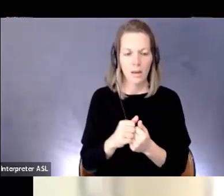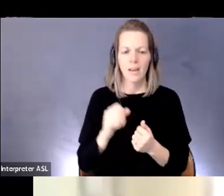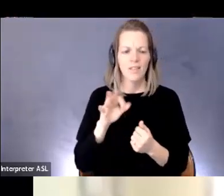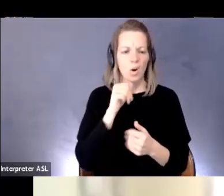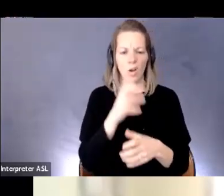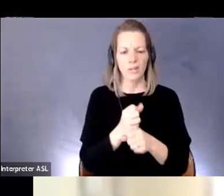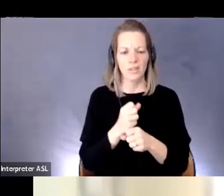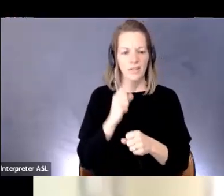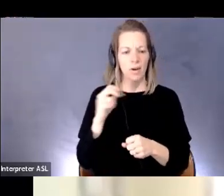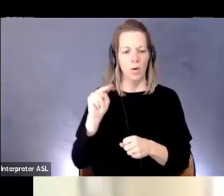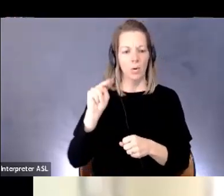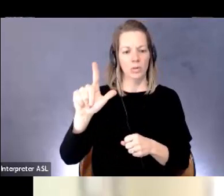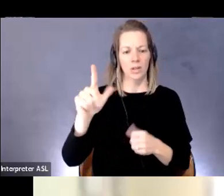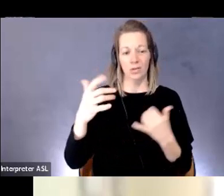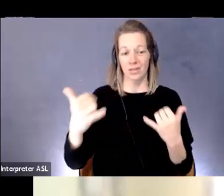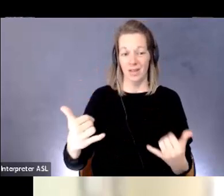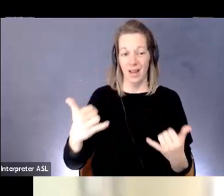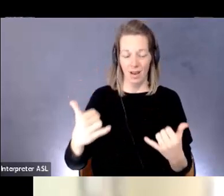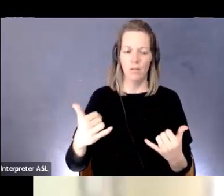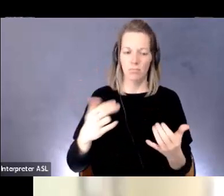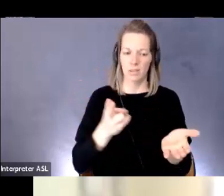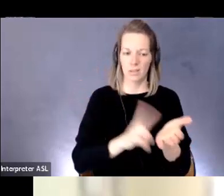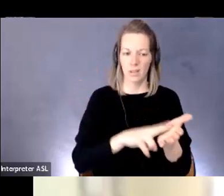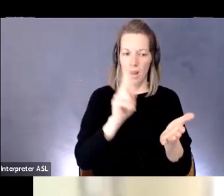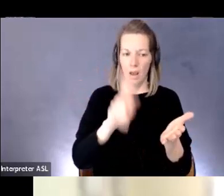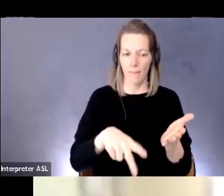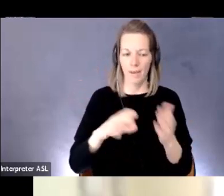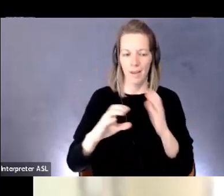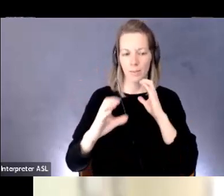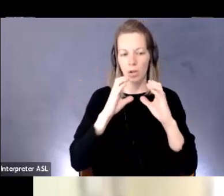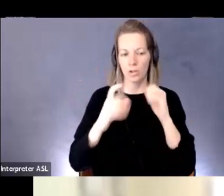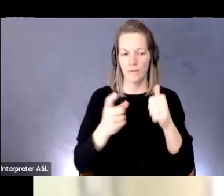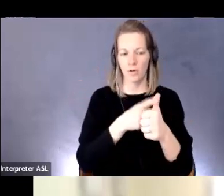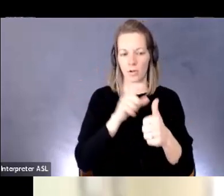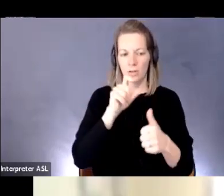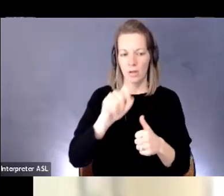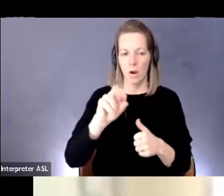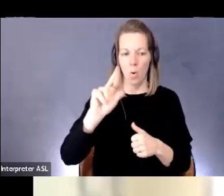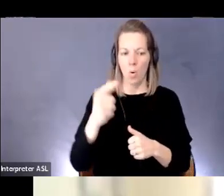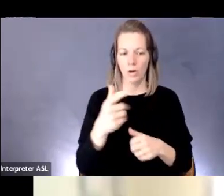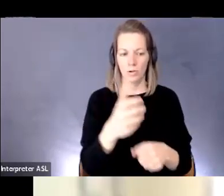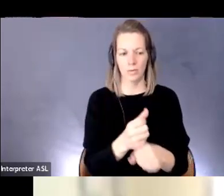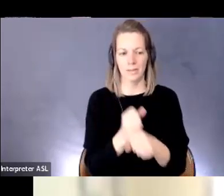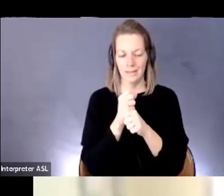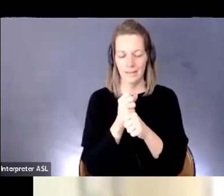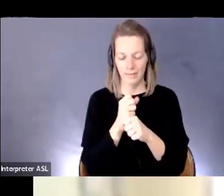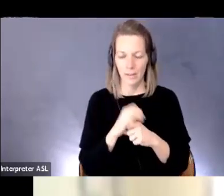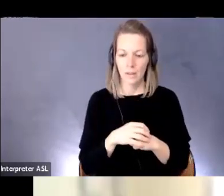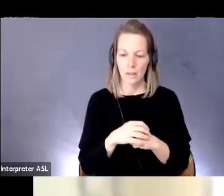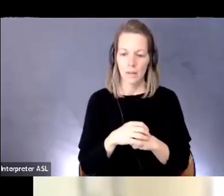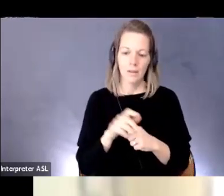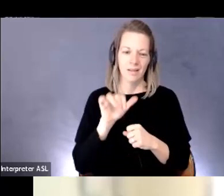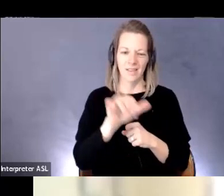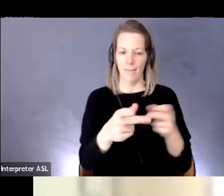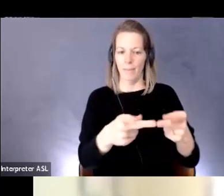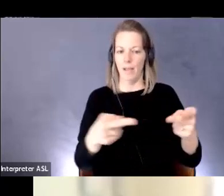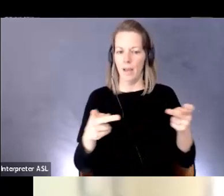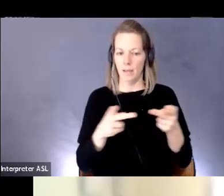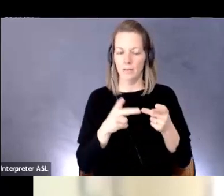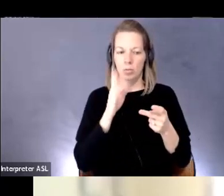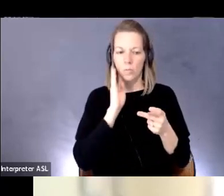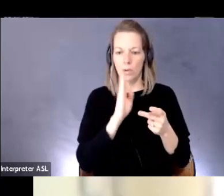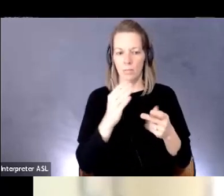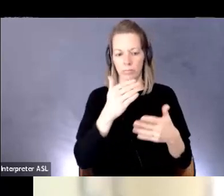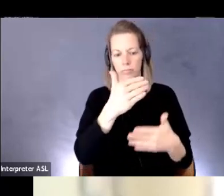our newsletters now. You can sign up at CommunicationFIRST.org to receive that, and that's the place where we'll